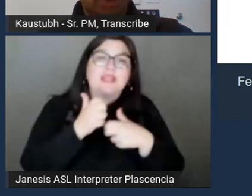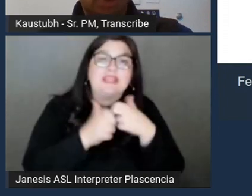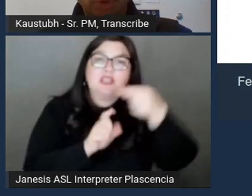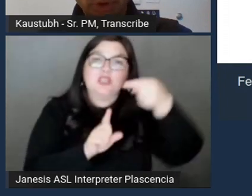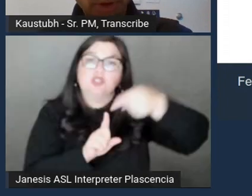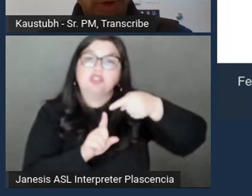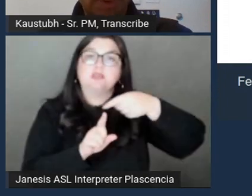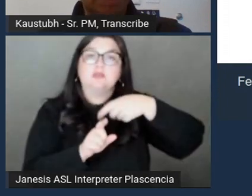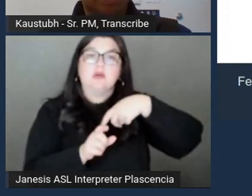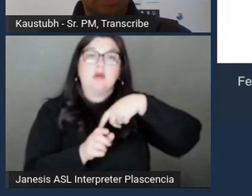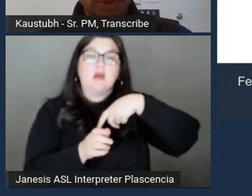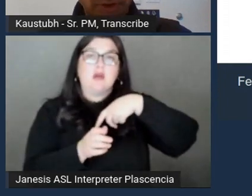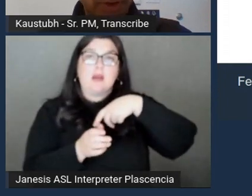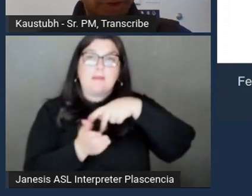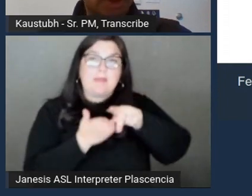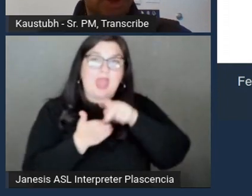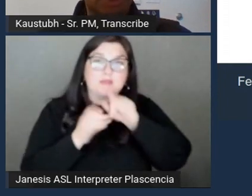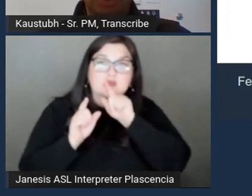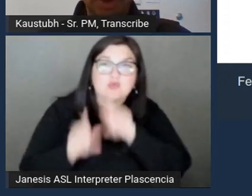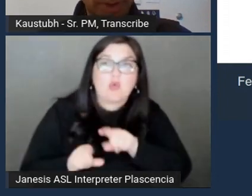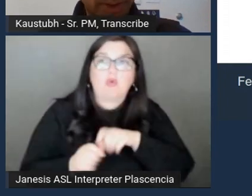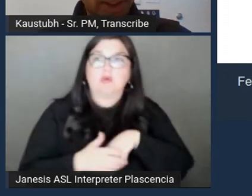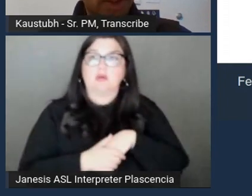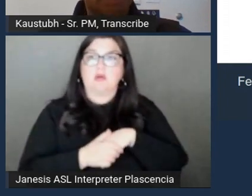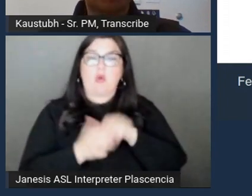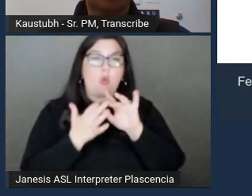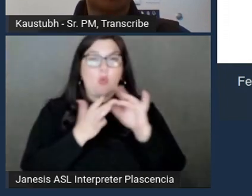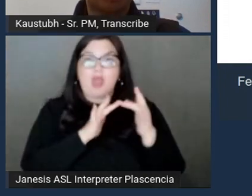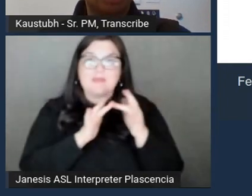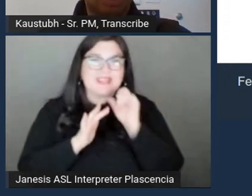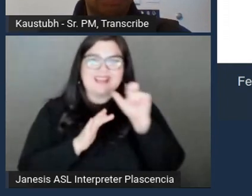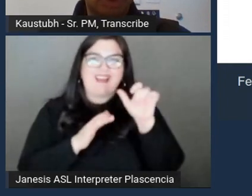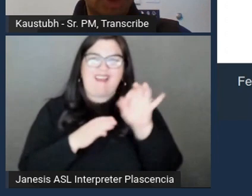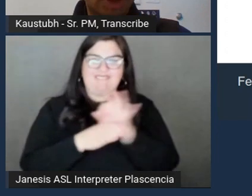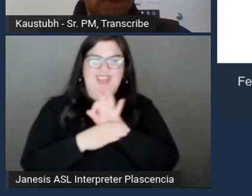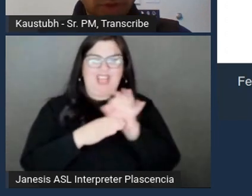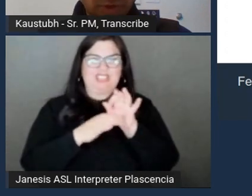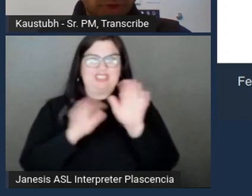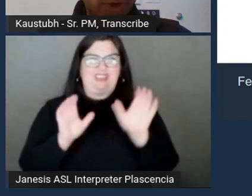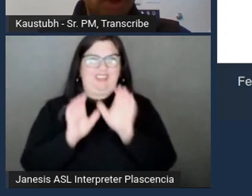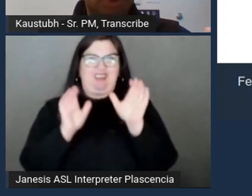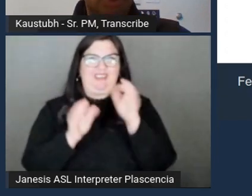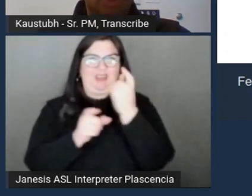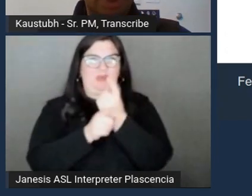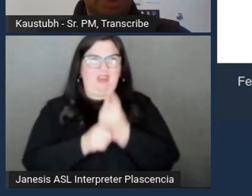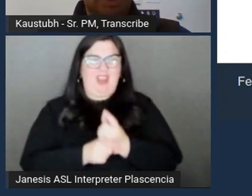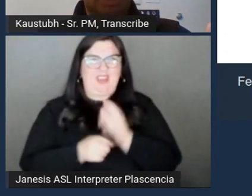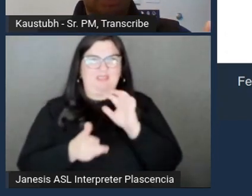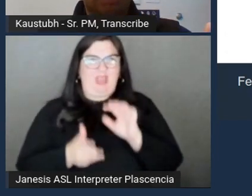payment portal, your website is not functioning well, you can set that up. You can even look for